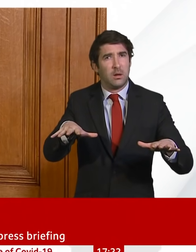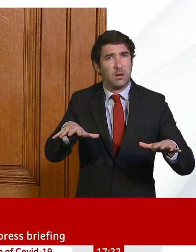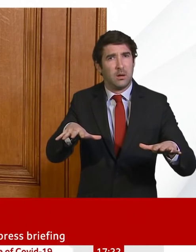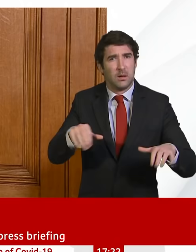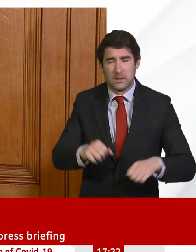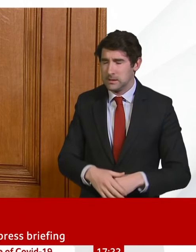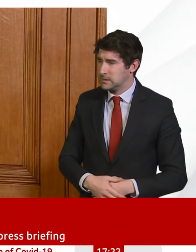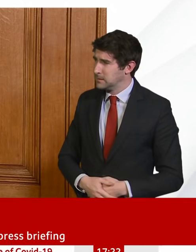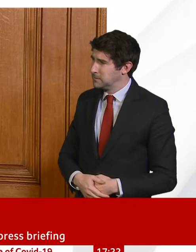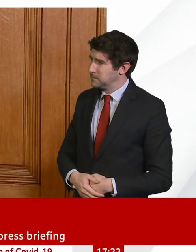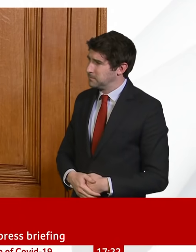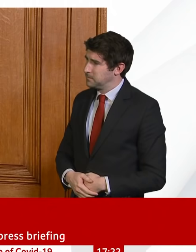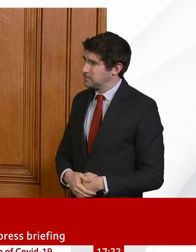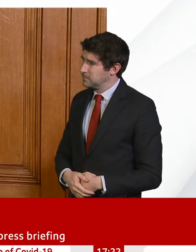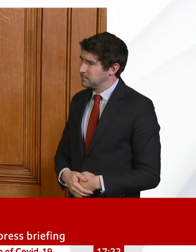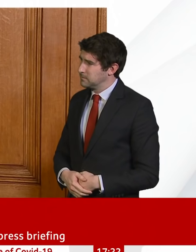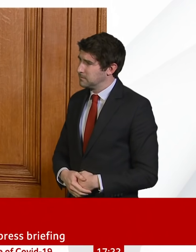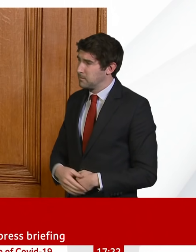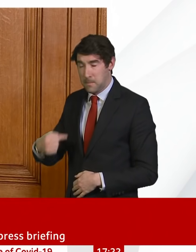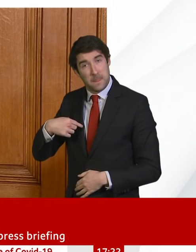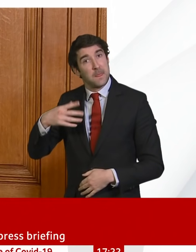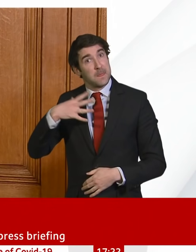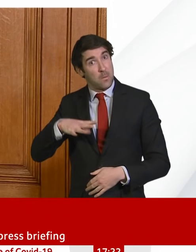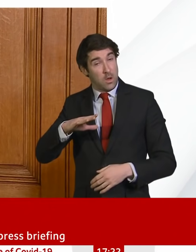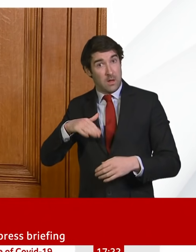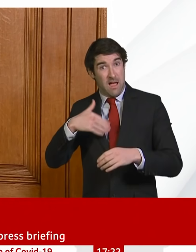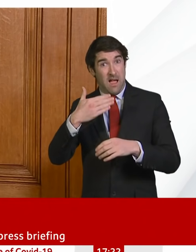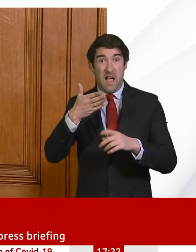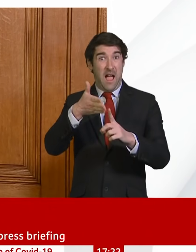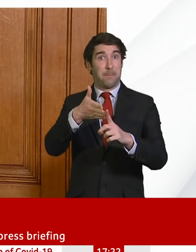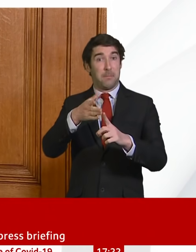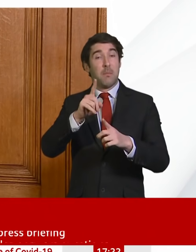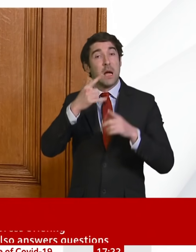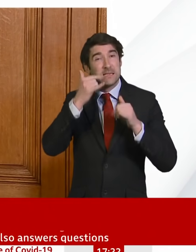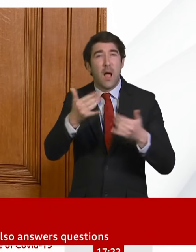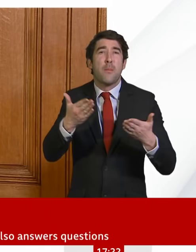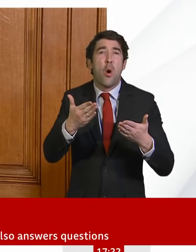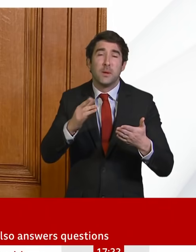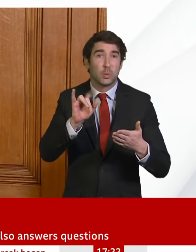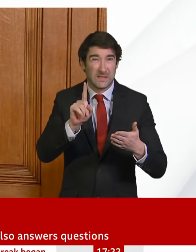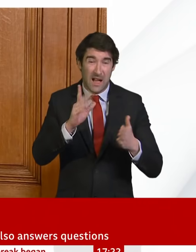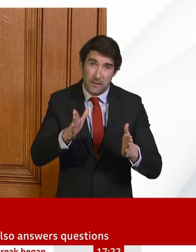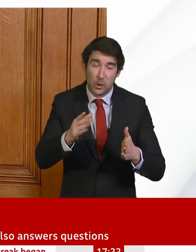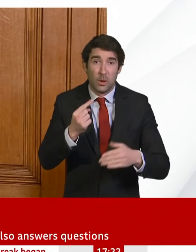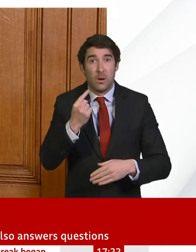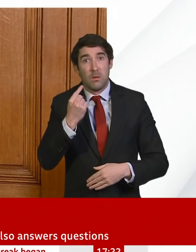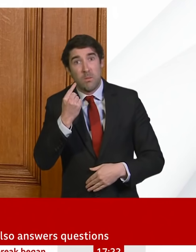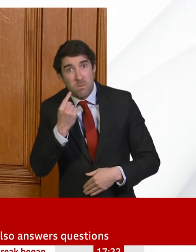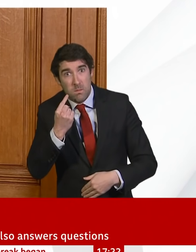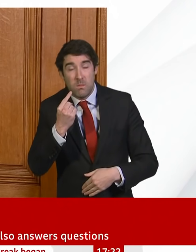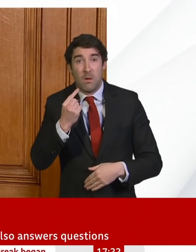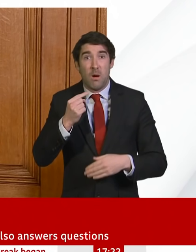professional people-dependent in the community. We obviously would want this to go faster as we come to a different phase of the